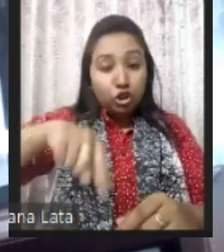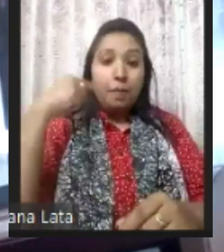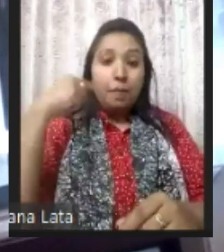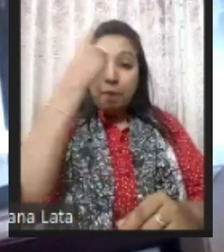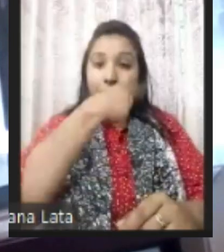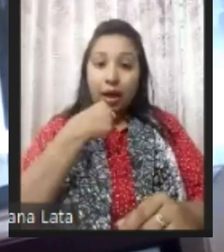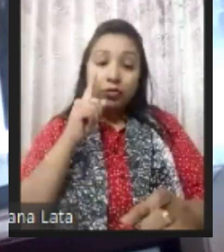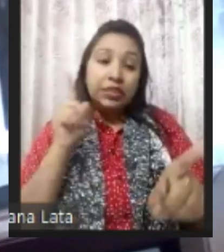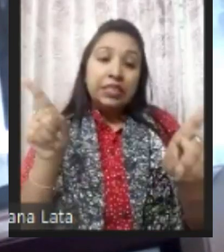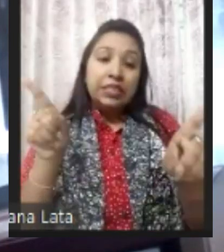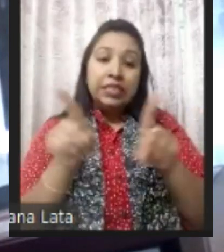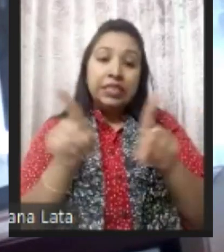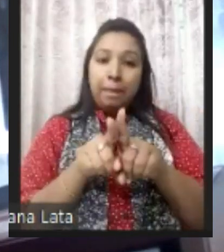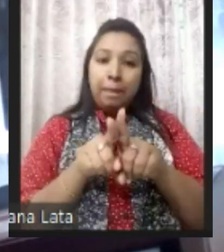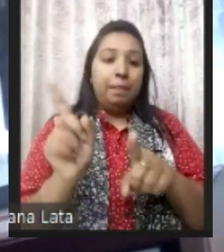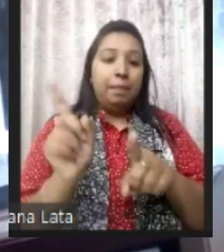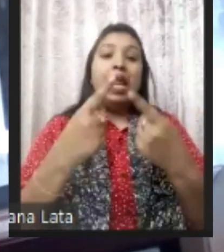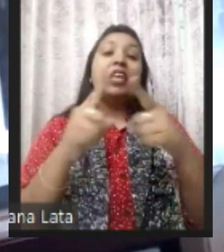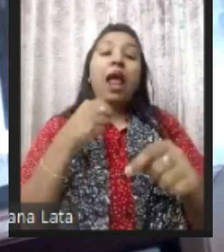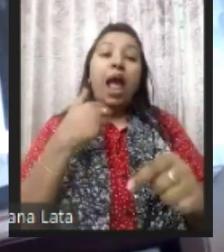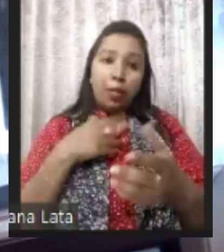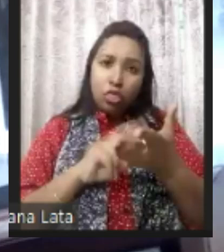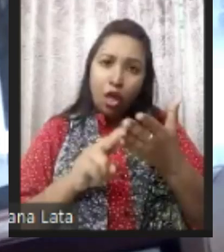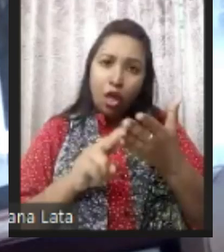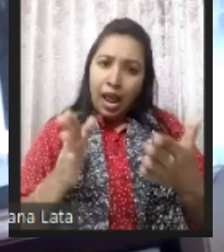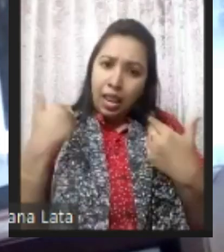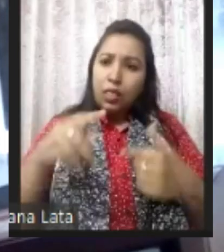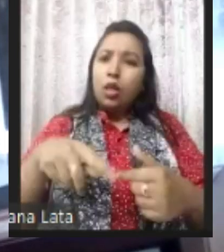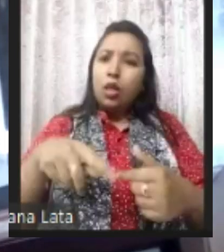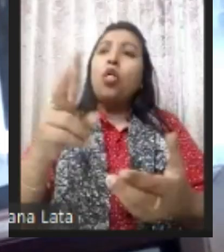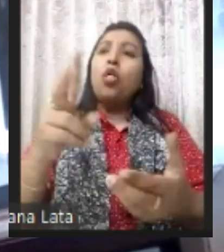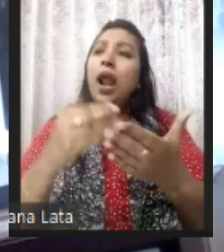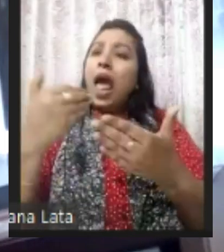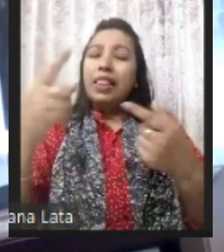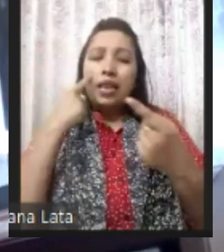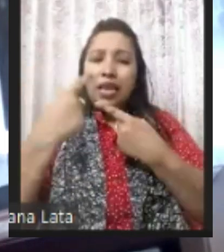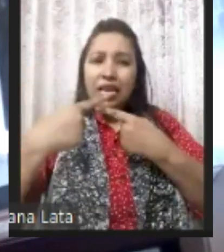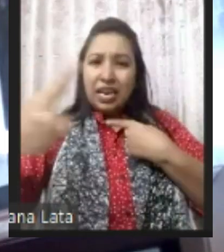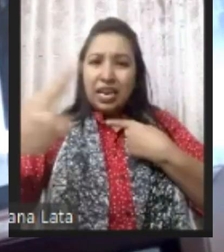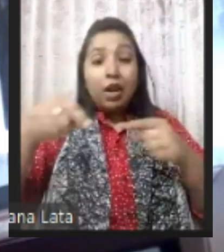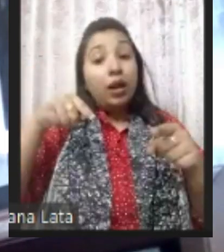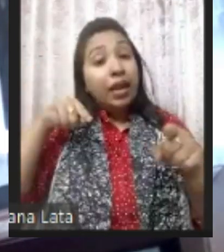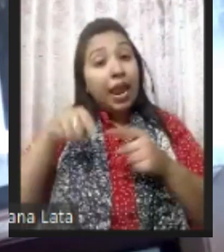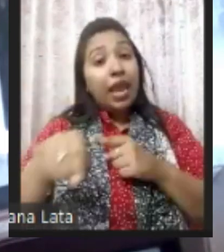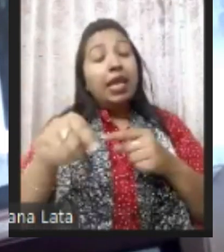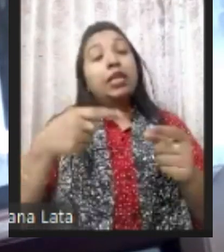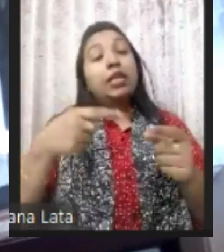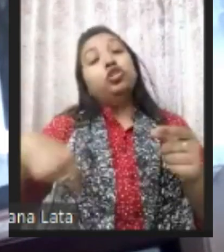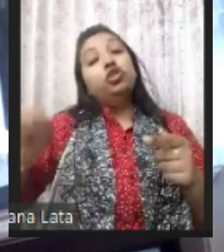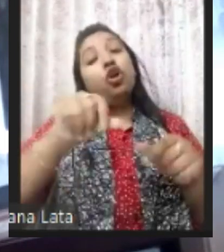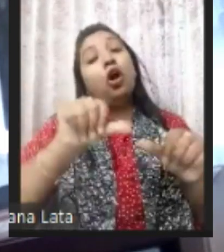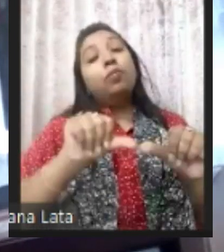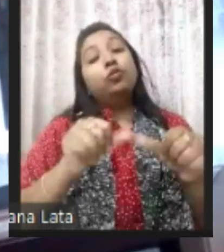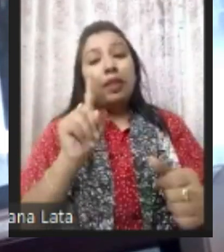is included in our designs. So when it comes to technology, and when we want to make sure that all our services are accessible to disabled